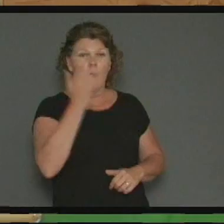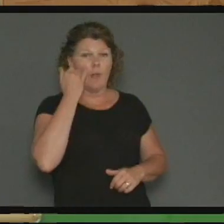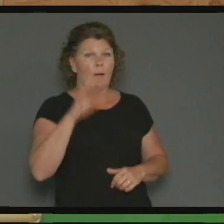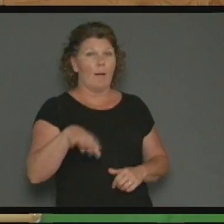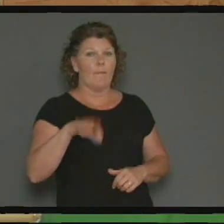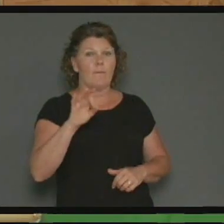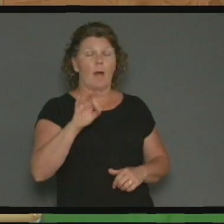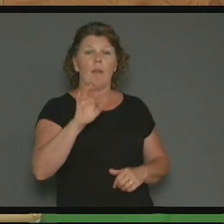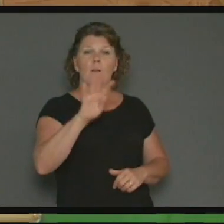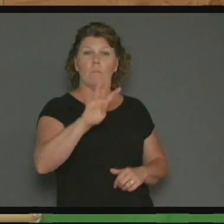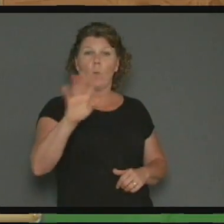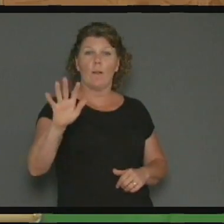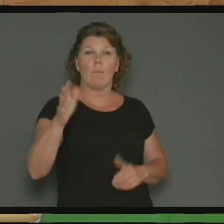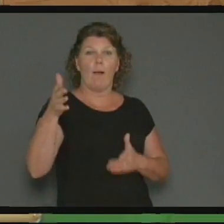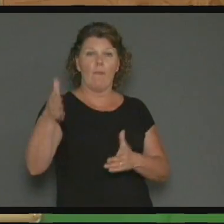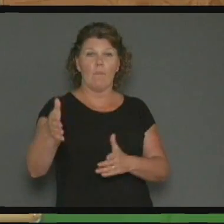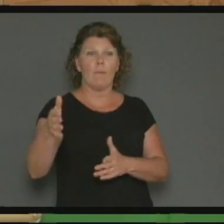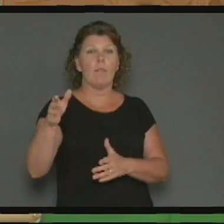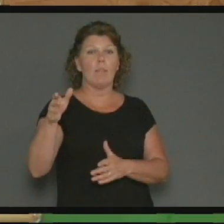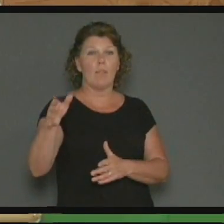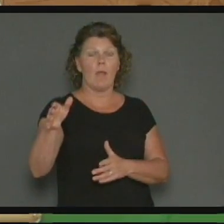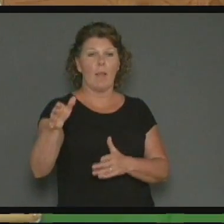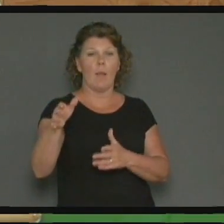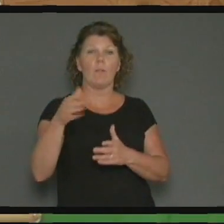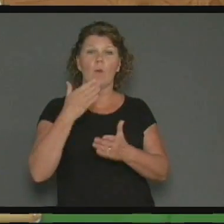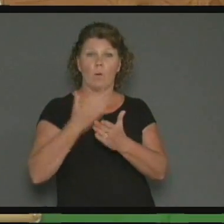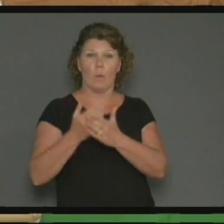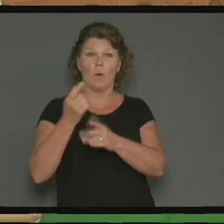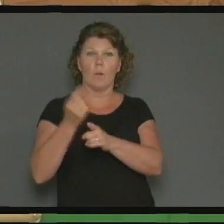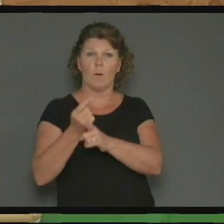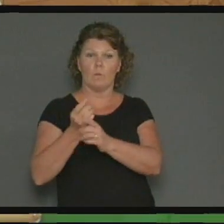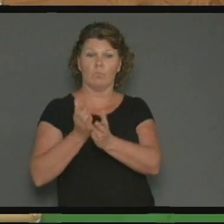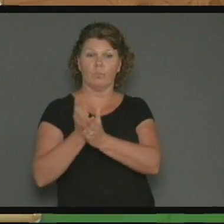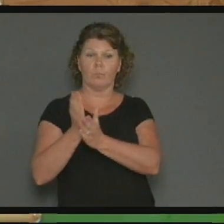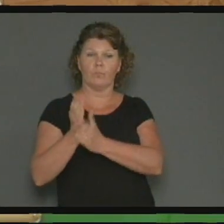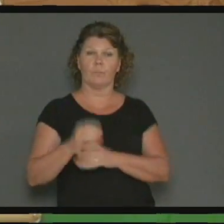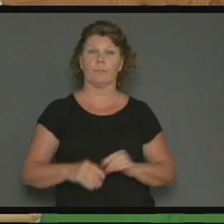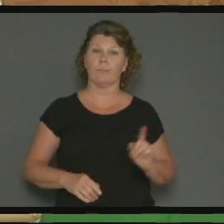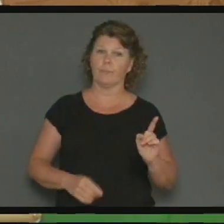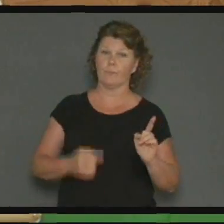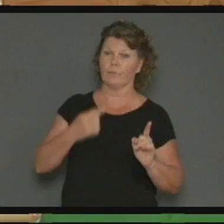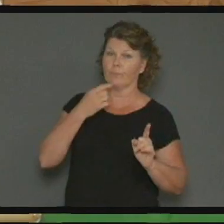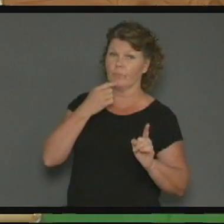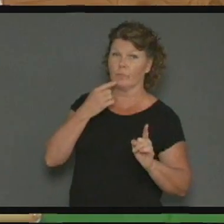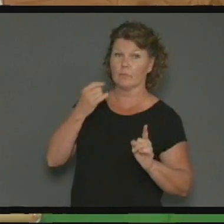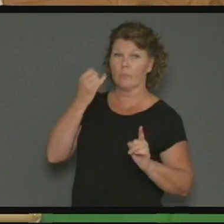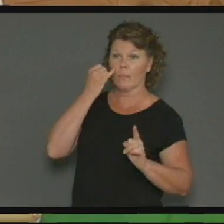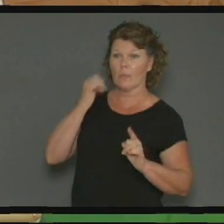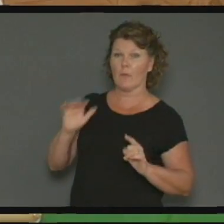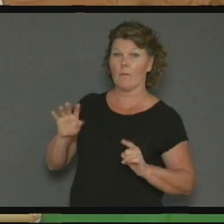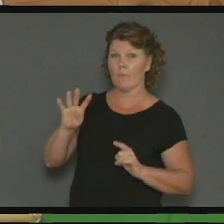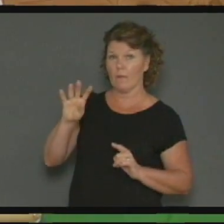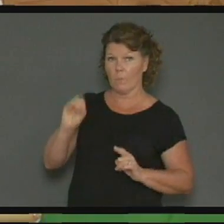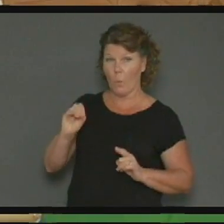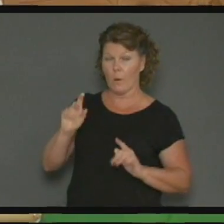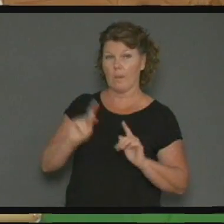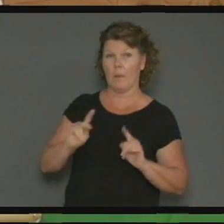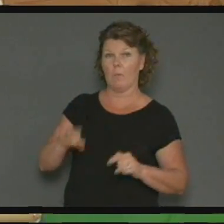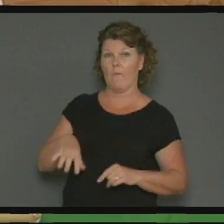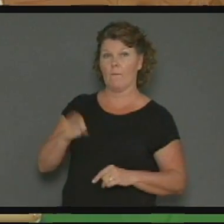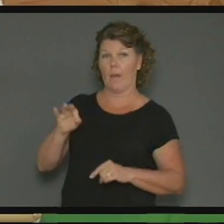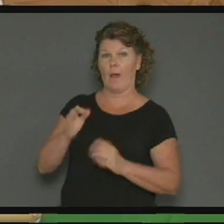find 45 there. Again he spoke to him and said, Suppose 40 are found